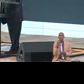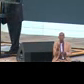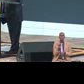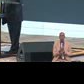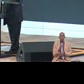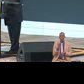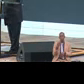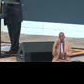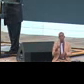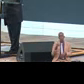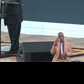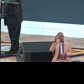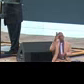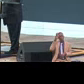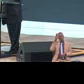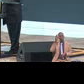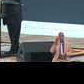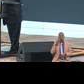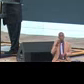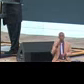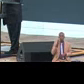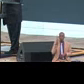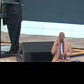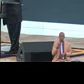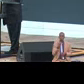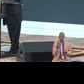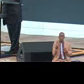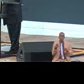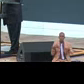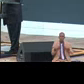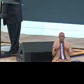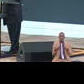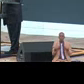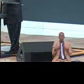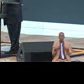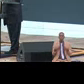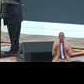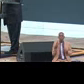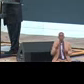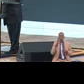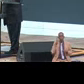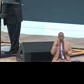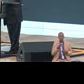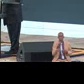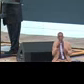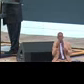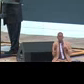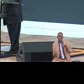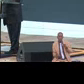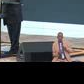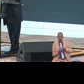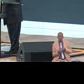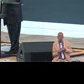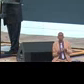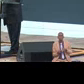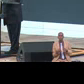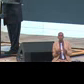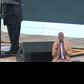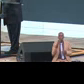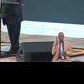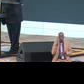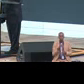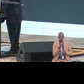is the work of the devil, you will not accept, you will not hide,